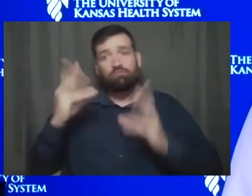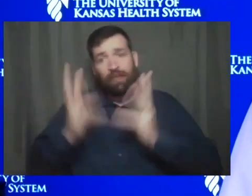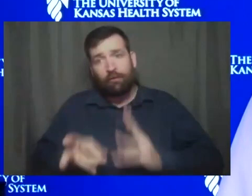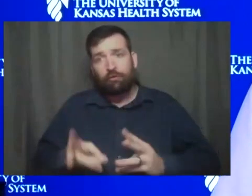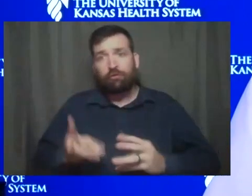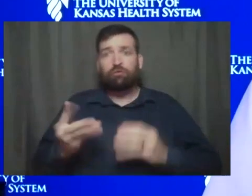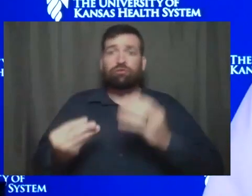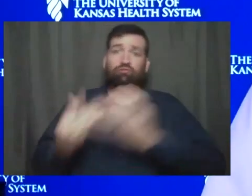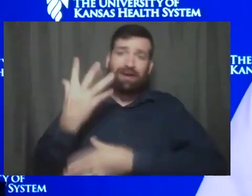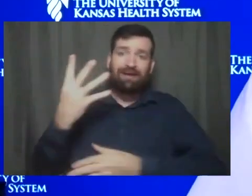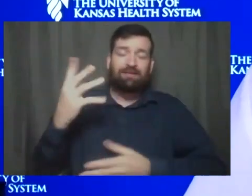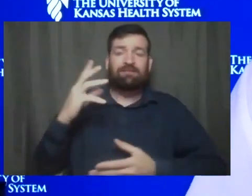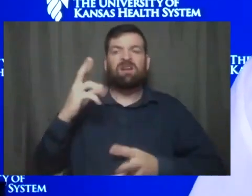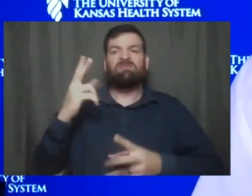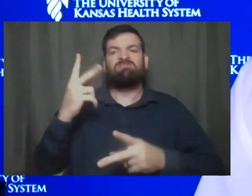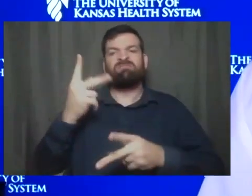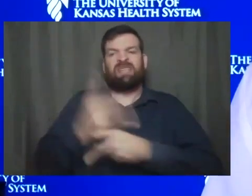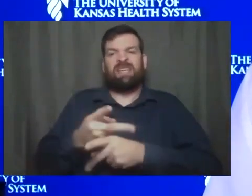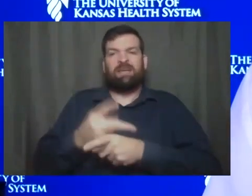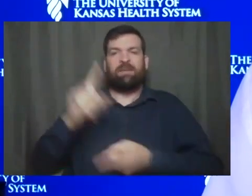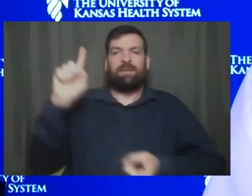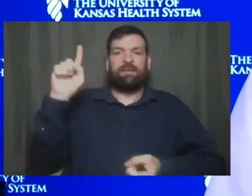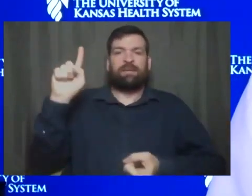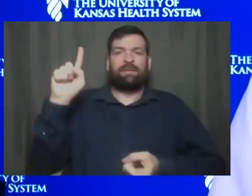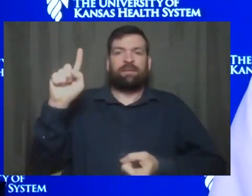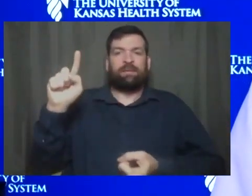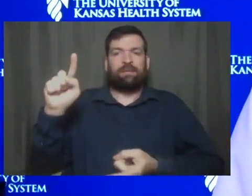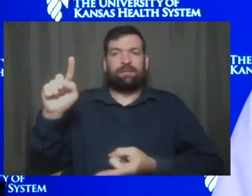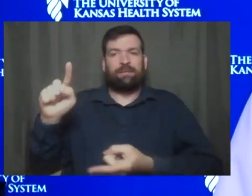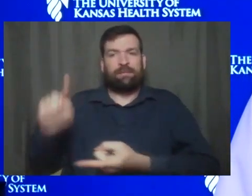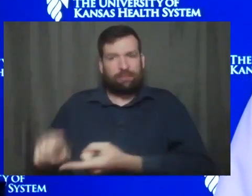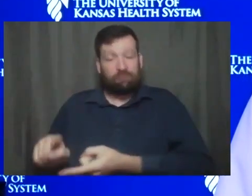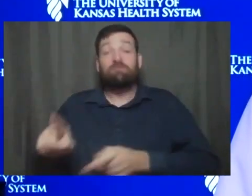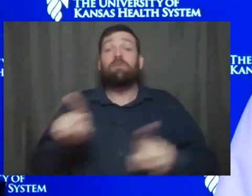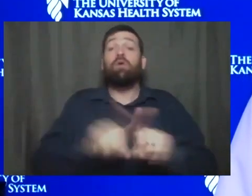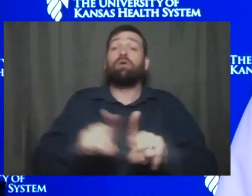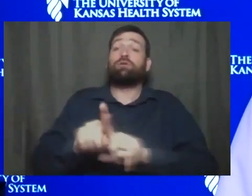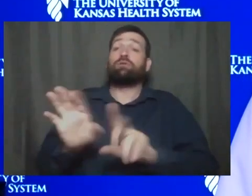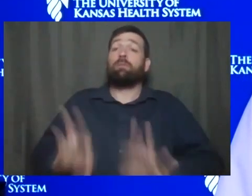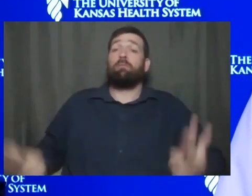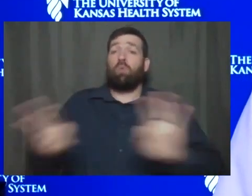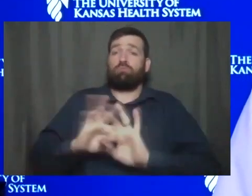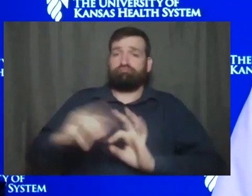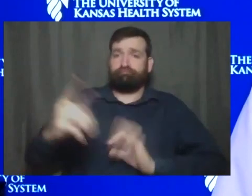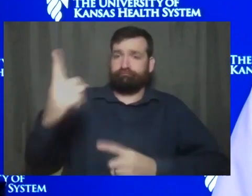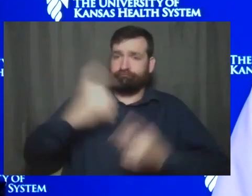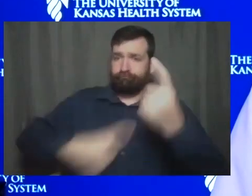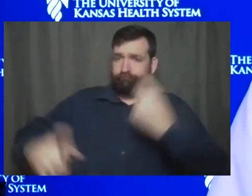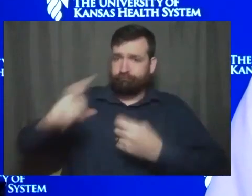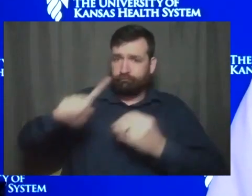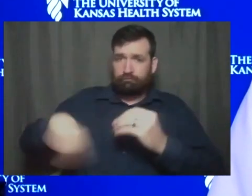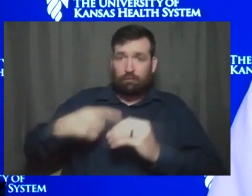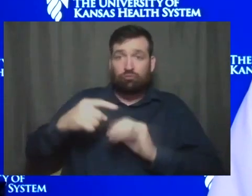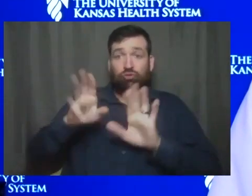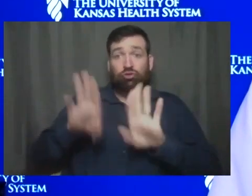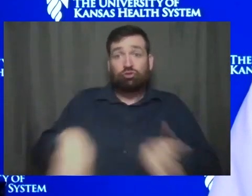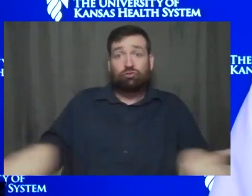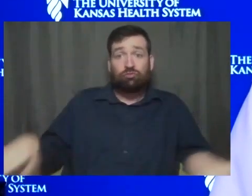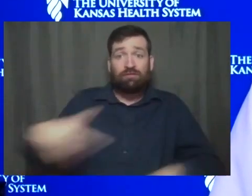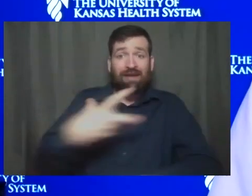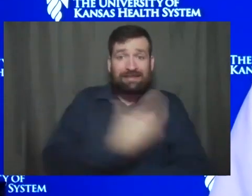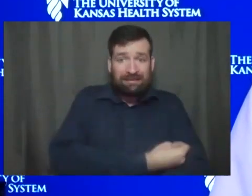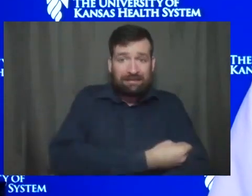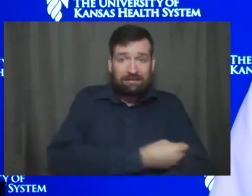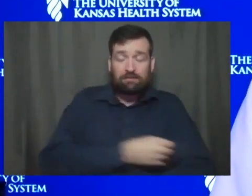stay down. And also importantly, we also have had questions about children's vaccines, and we are hoping